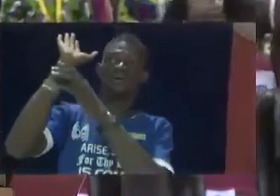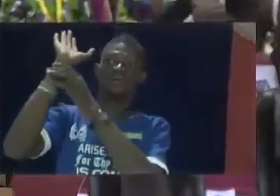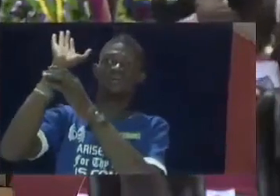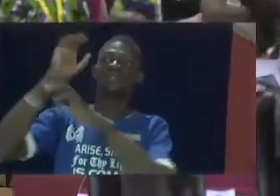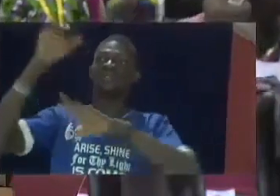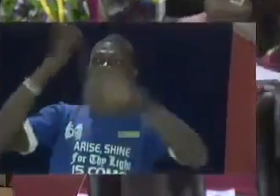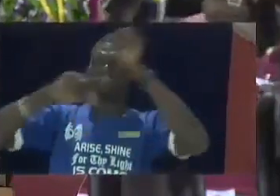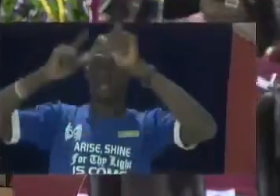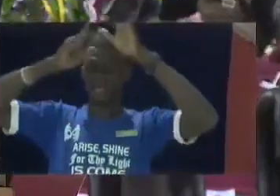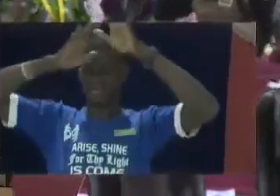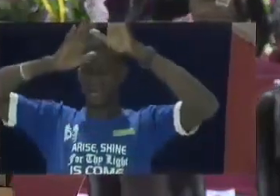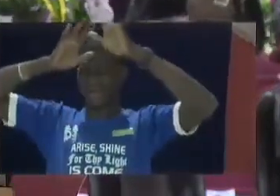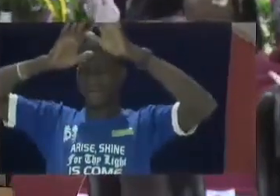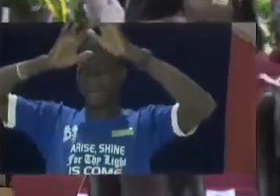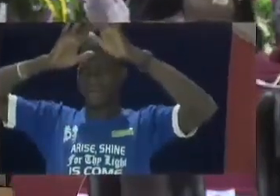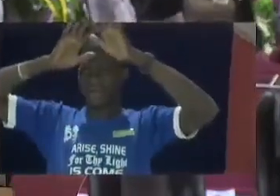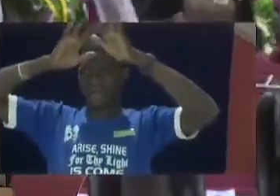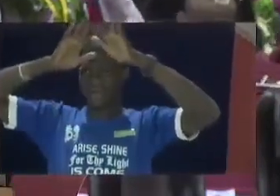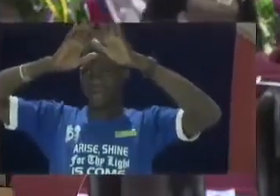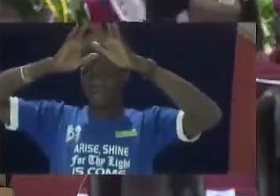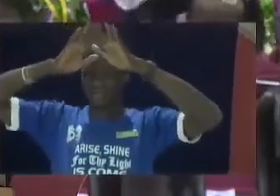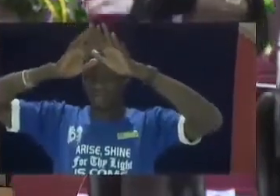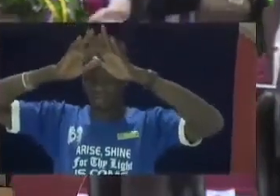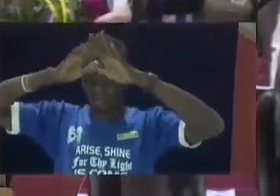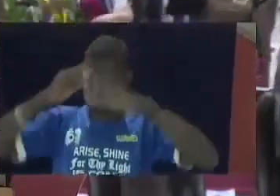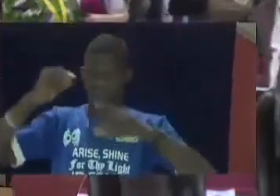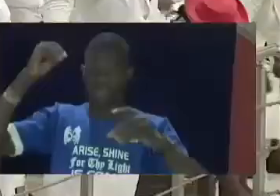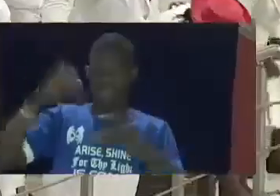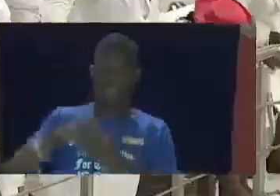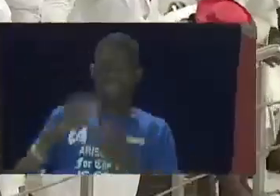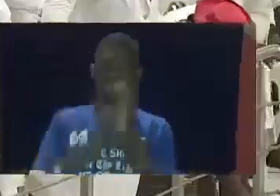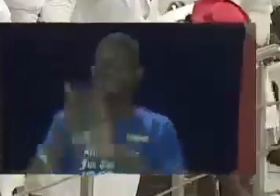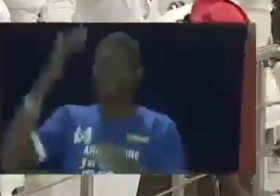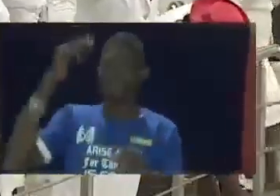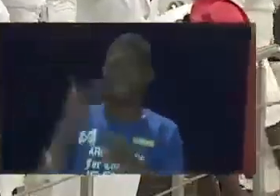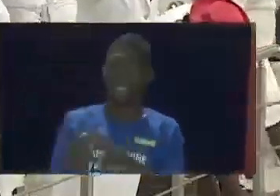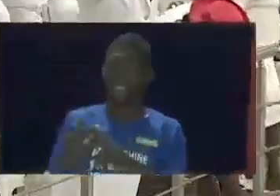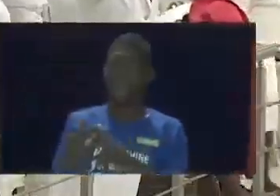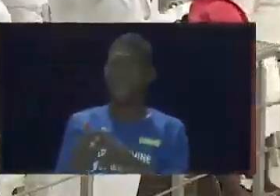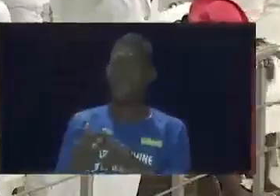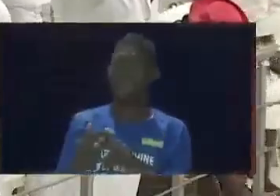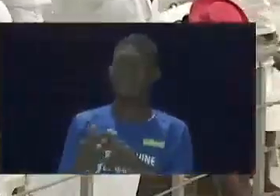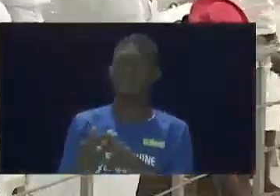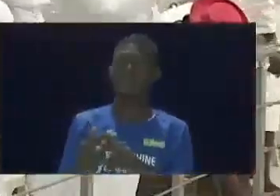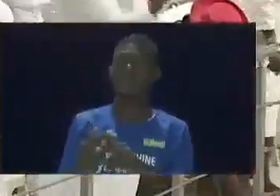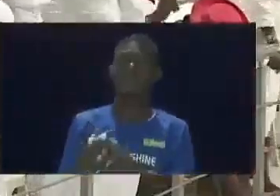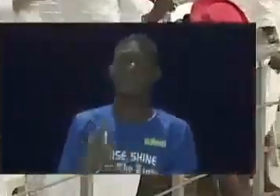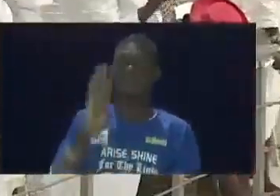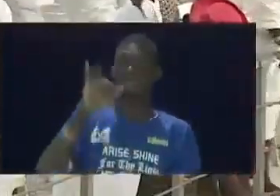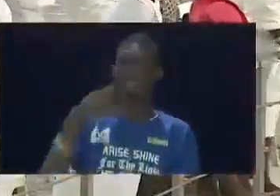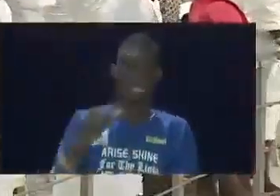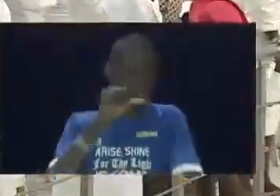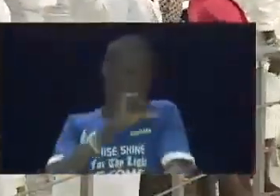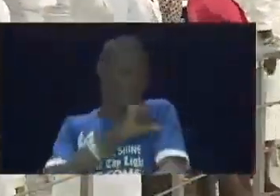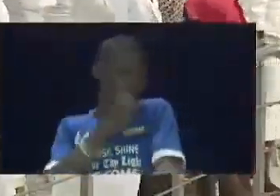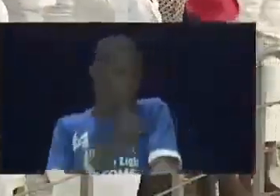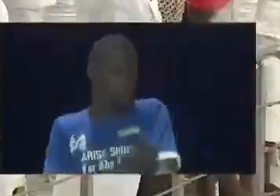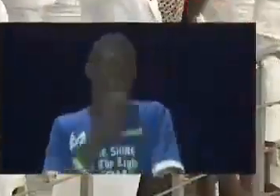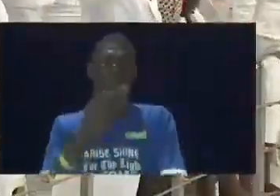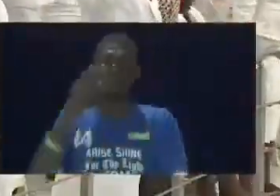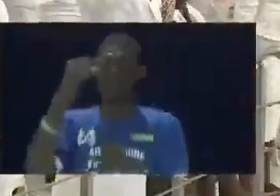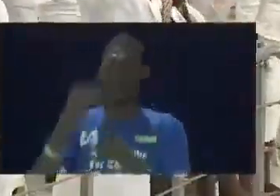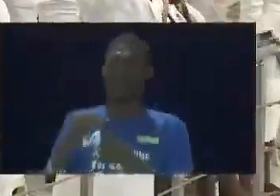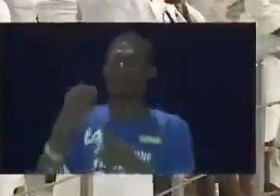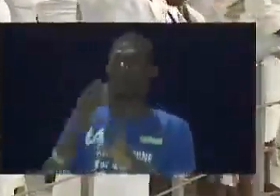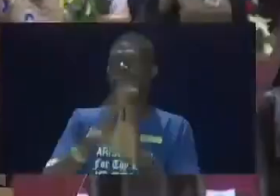Say, Father, in the name of Jesus, by the authority of the word of